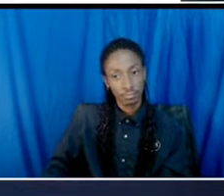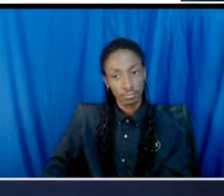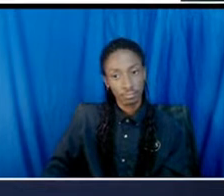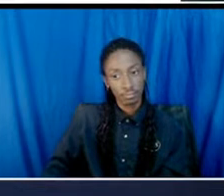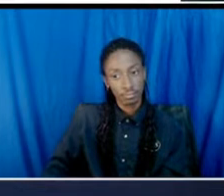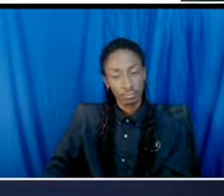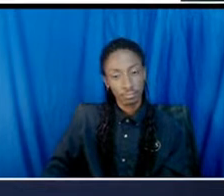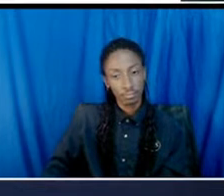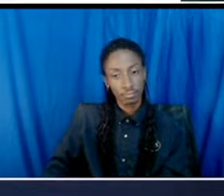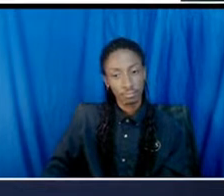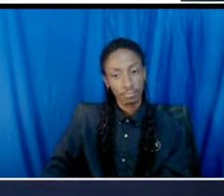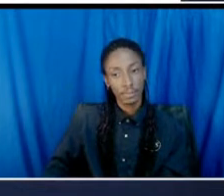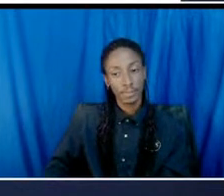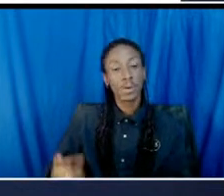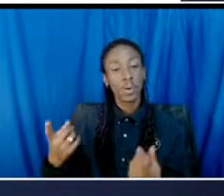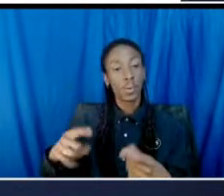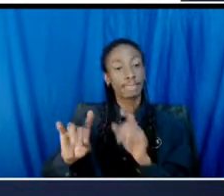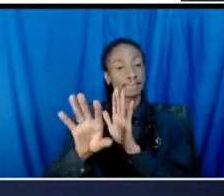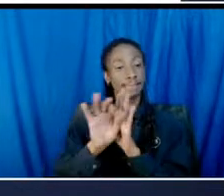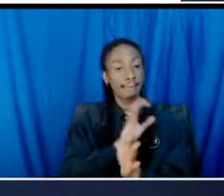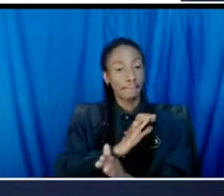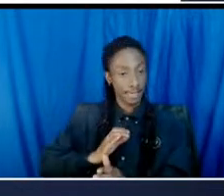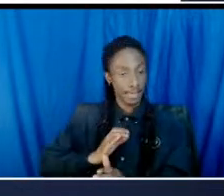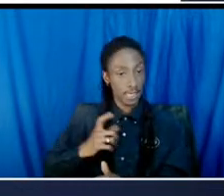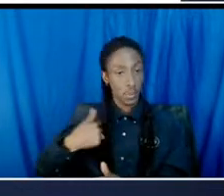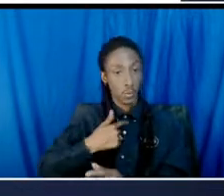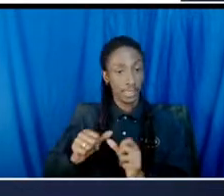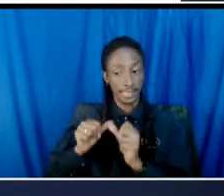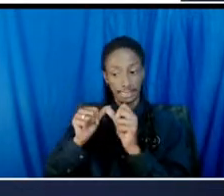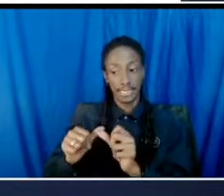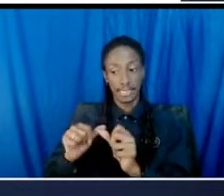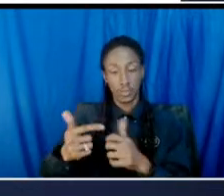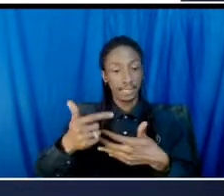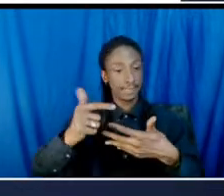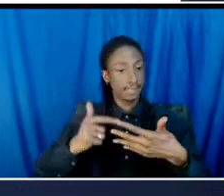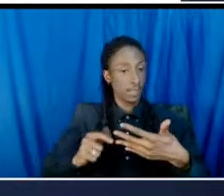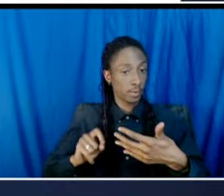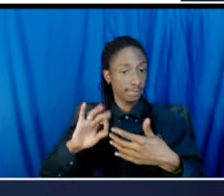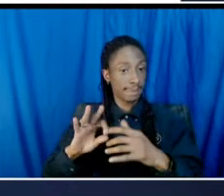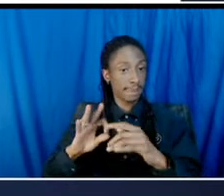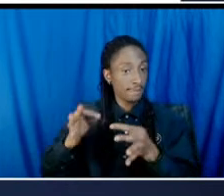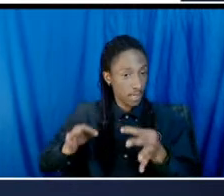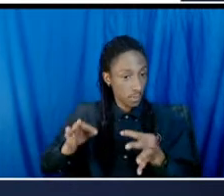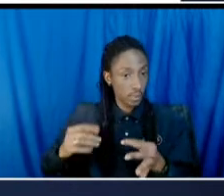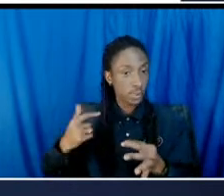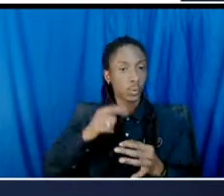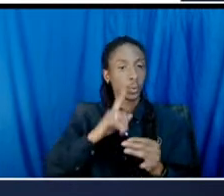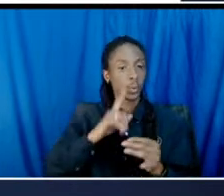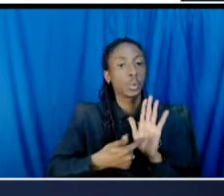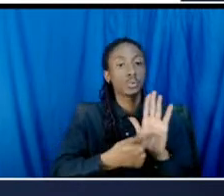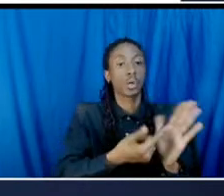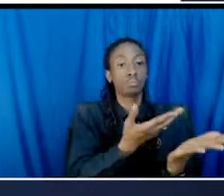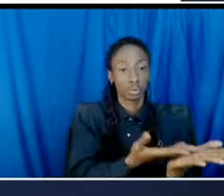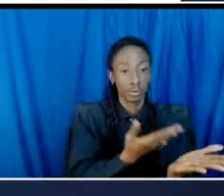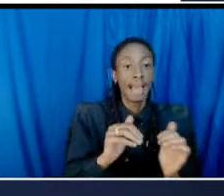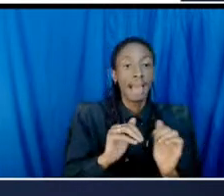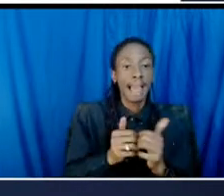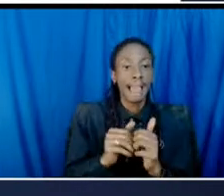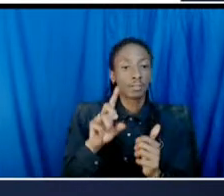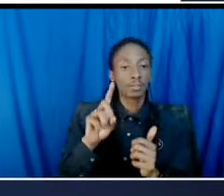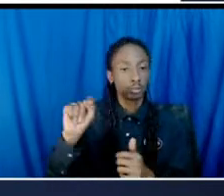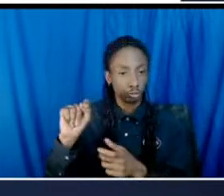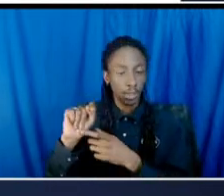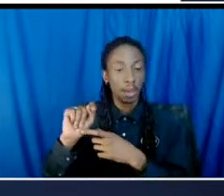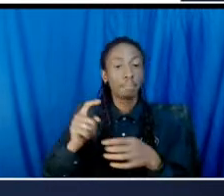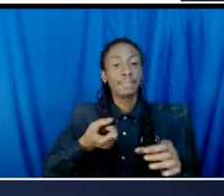When the Select Committee continues this series of hearings, we're going to show how Donald Trump tapped into the threat